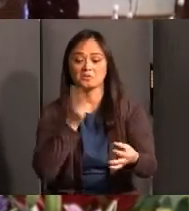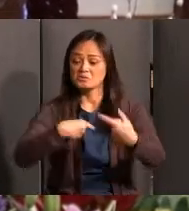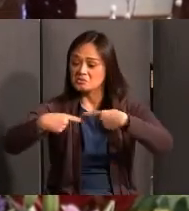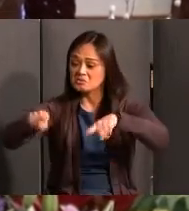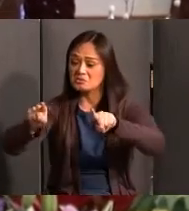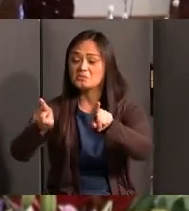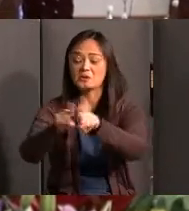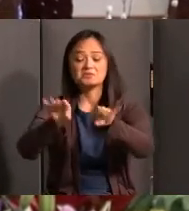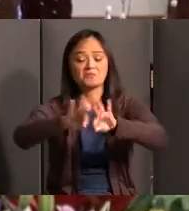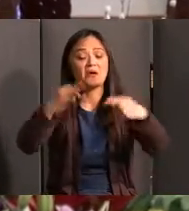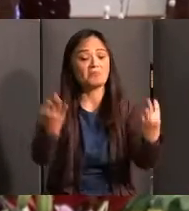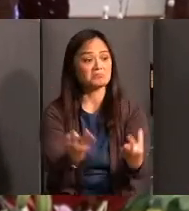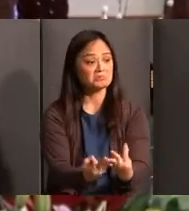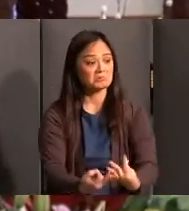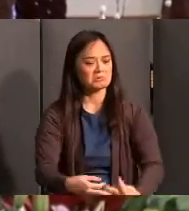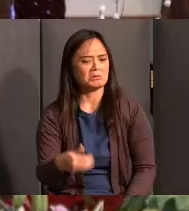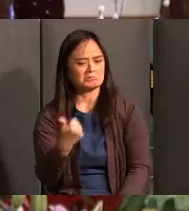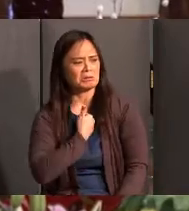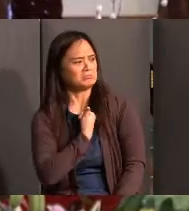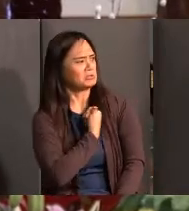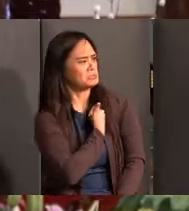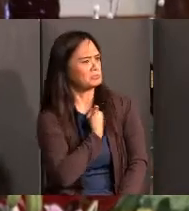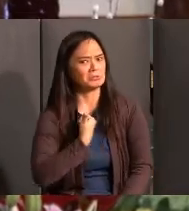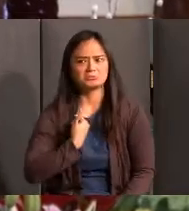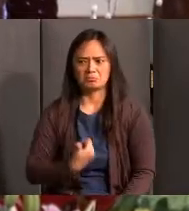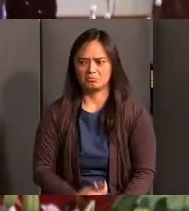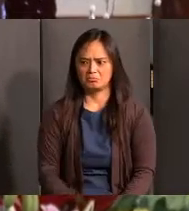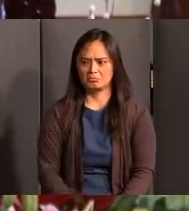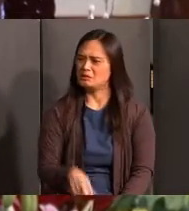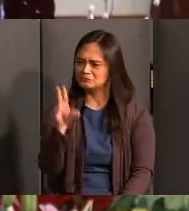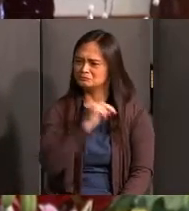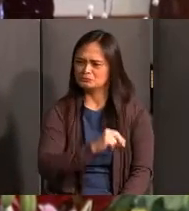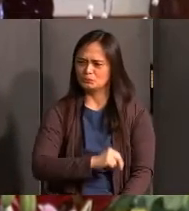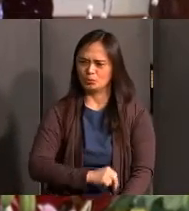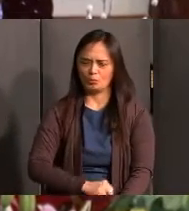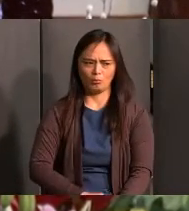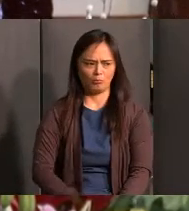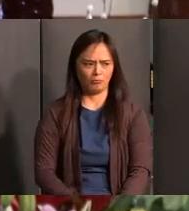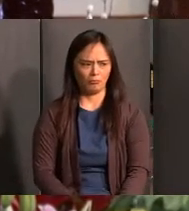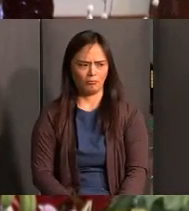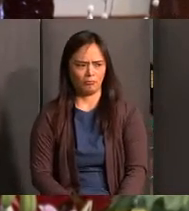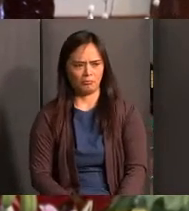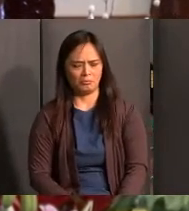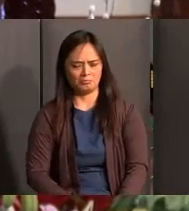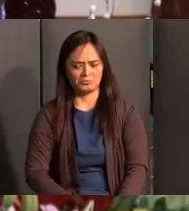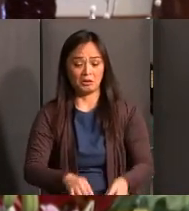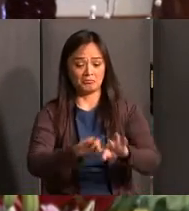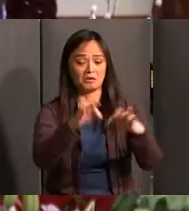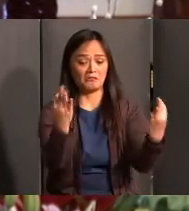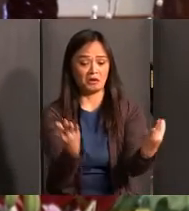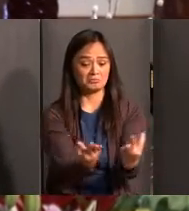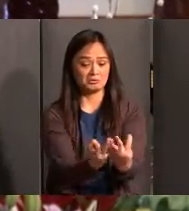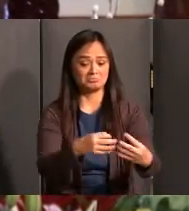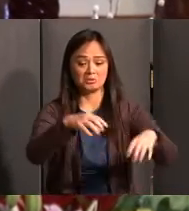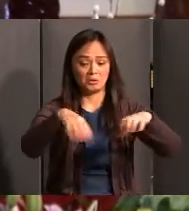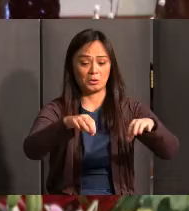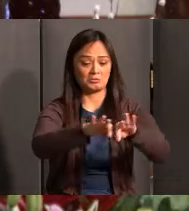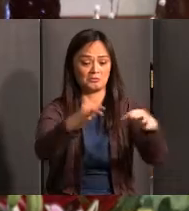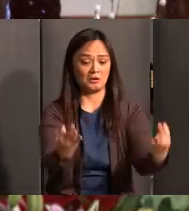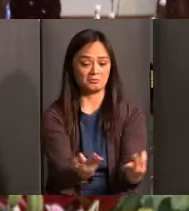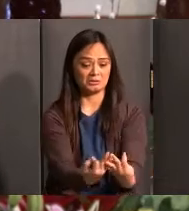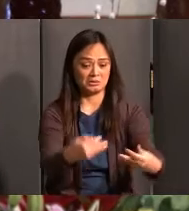make sense just because you are doing something for your family, but you cannot go beyond your family. Are you